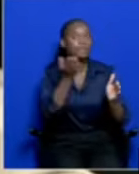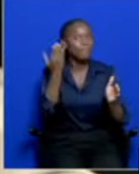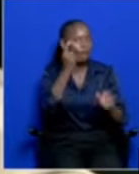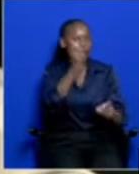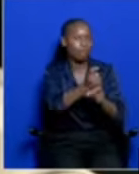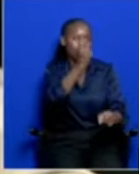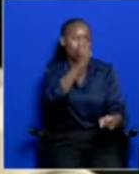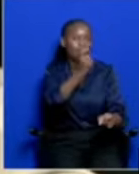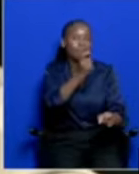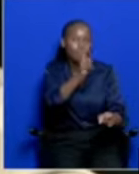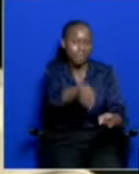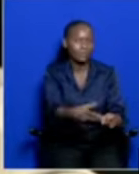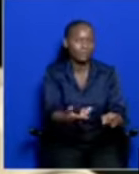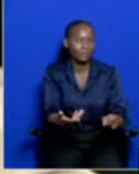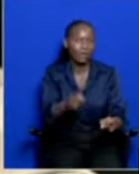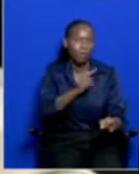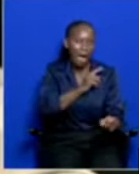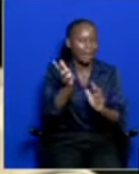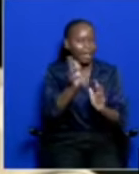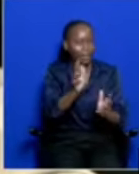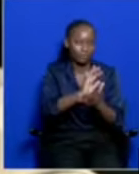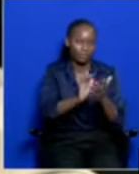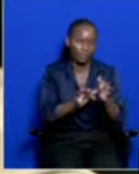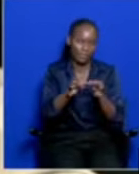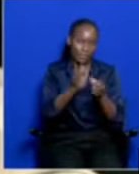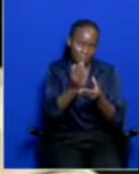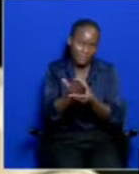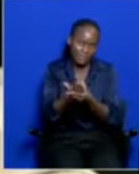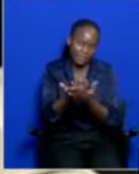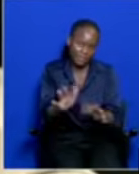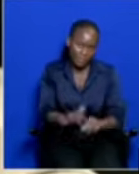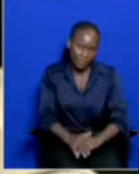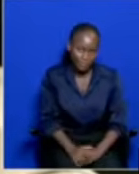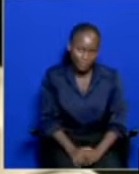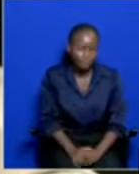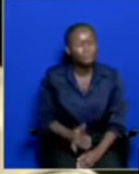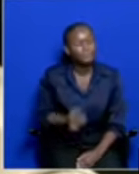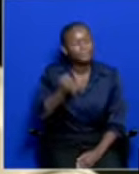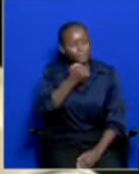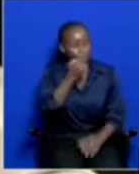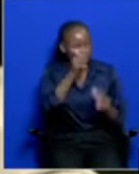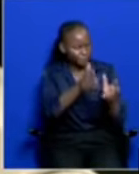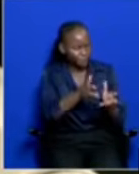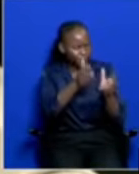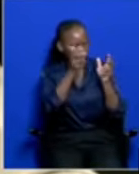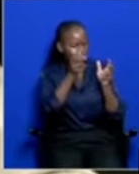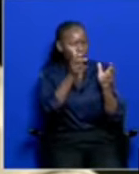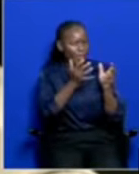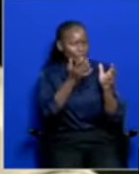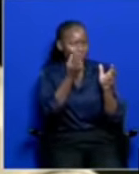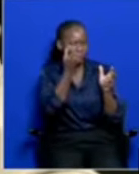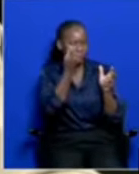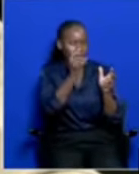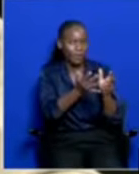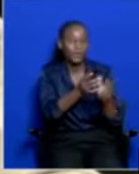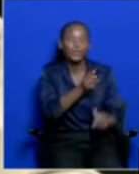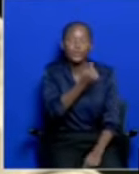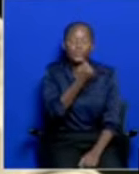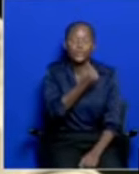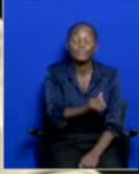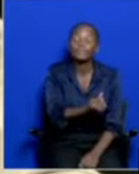to understand is, at which point, so you because you say that